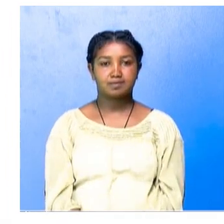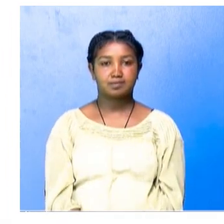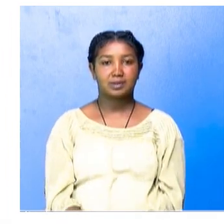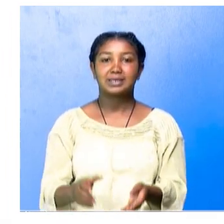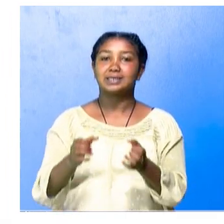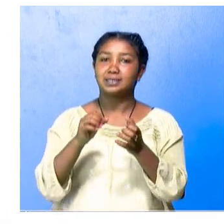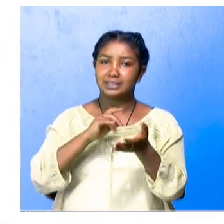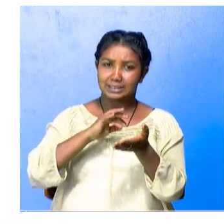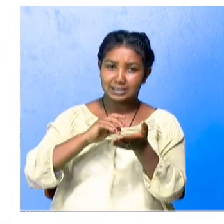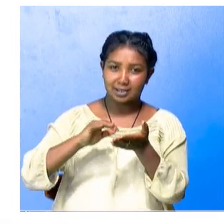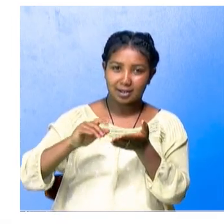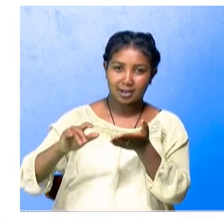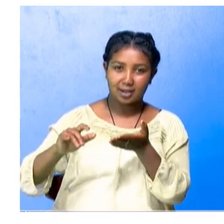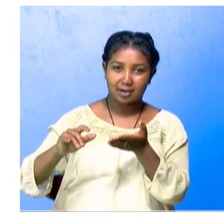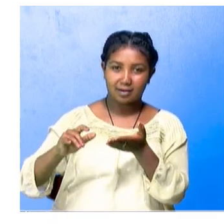study